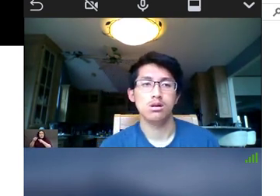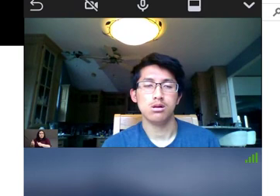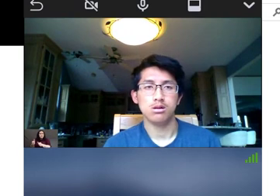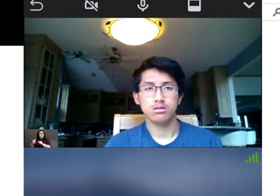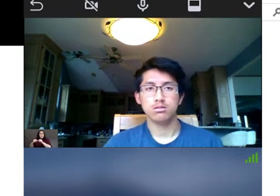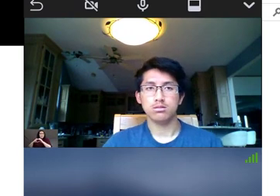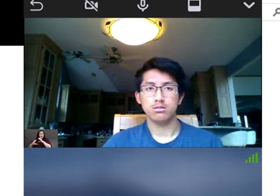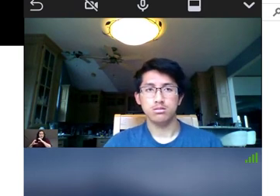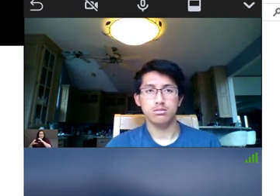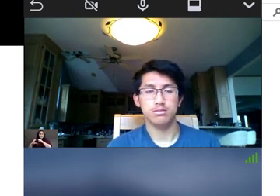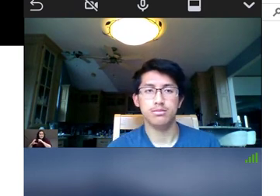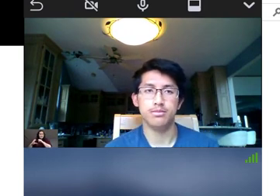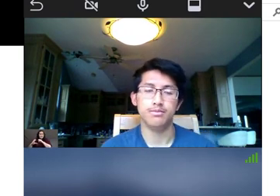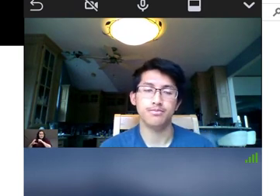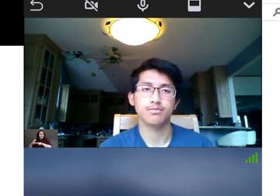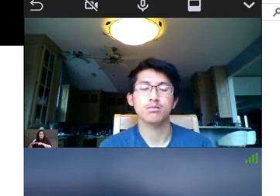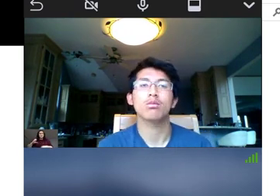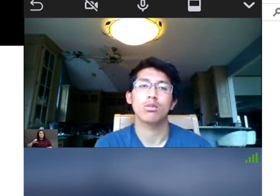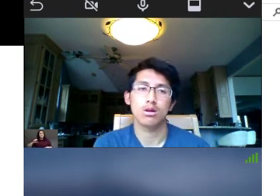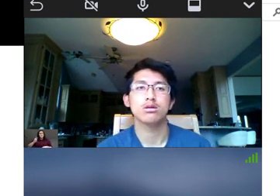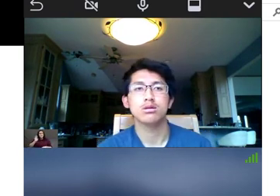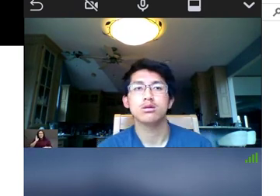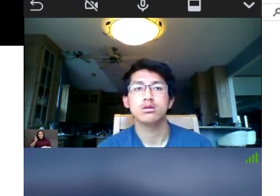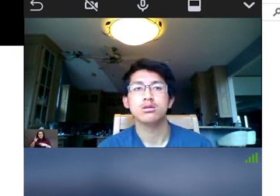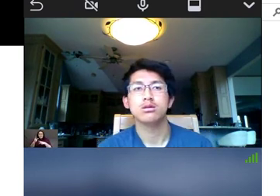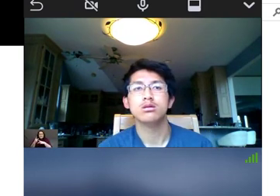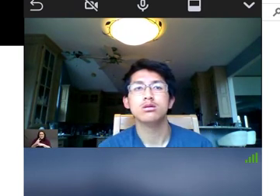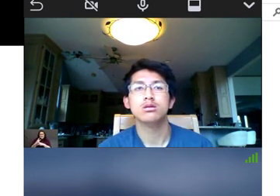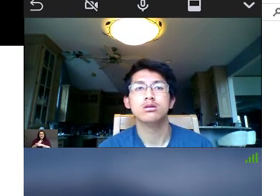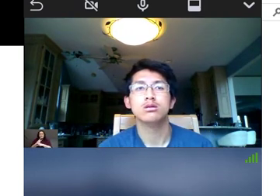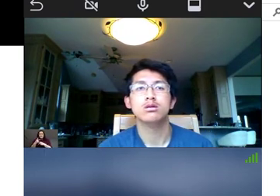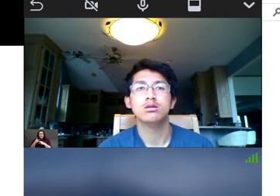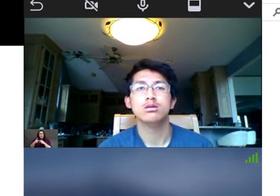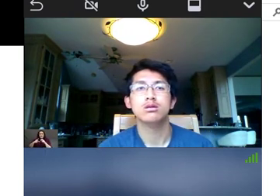is greater than or less than the fluid temperature.